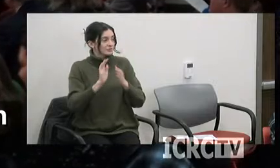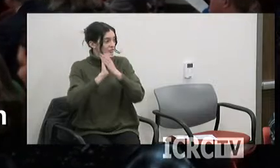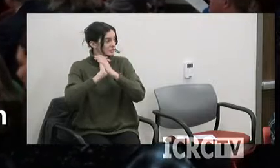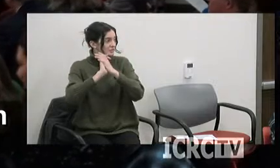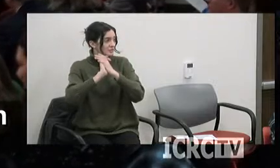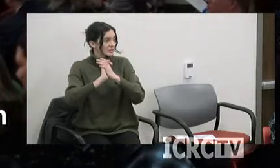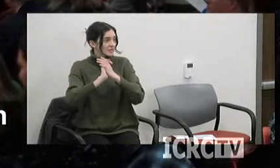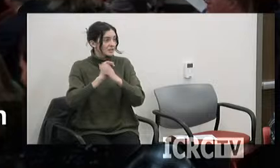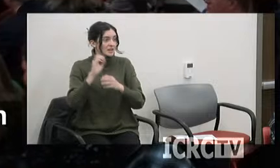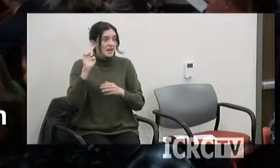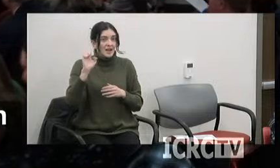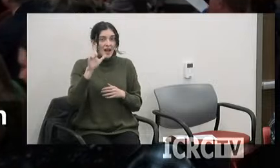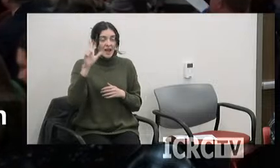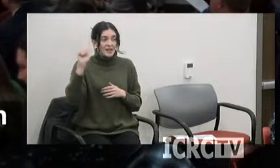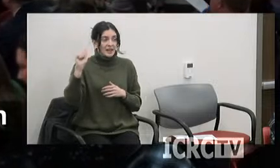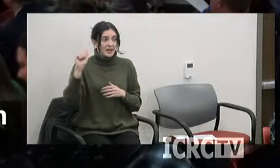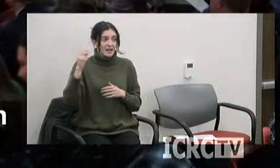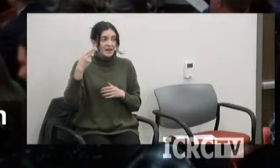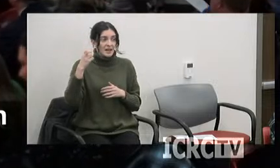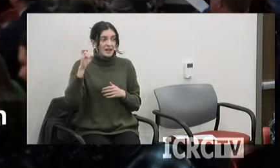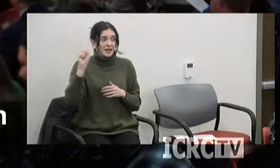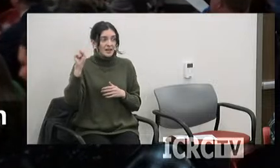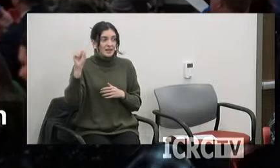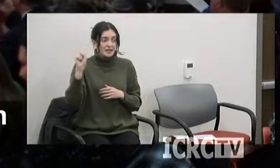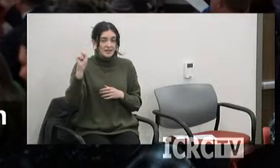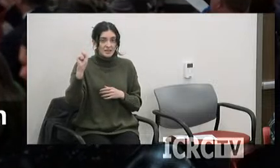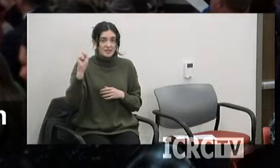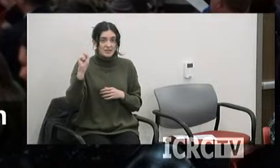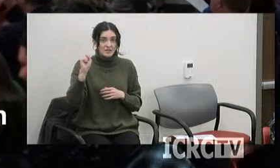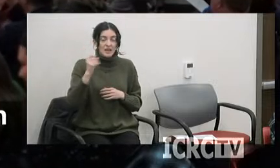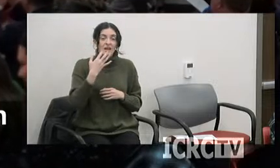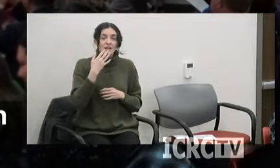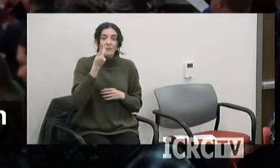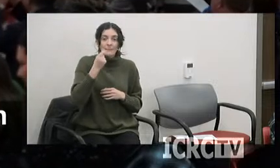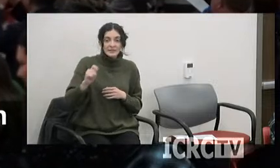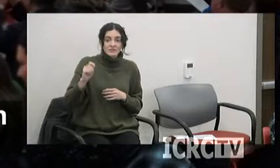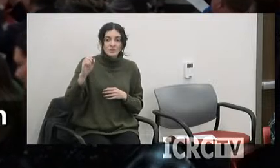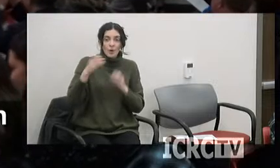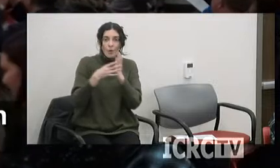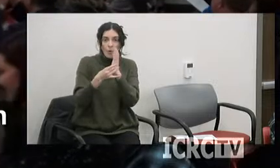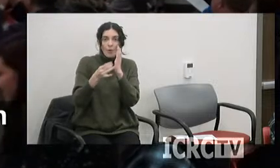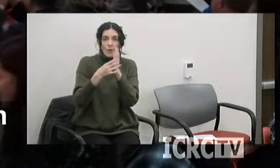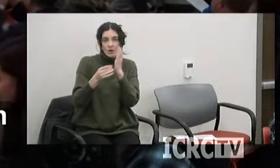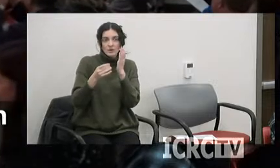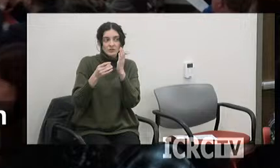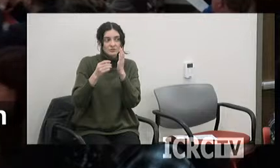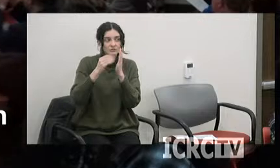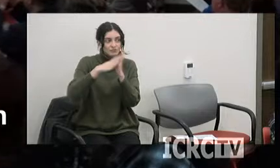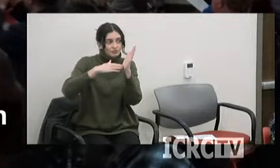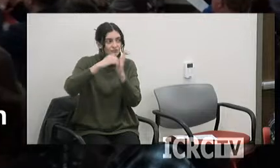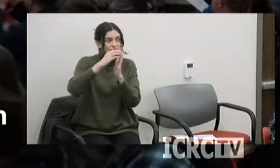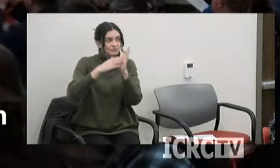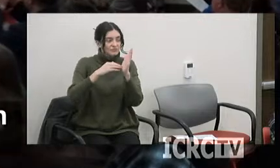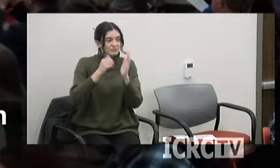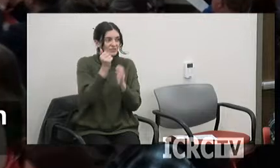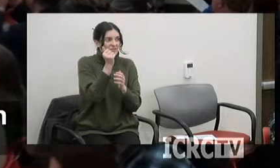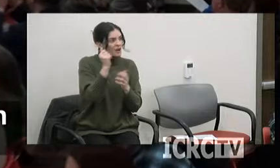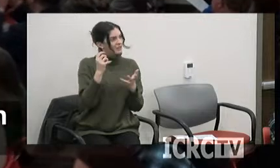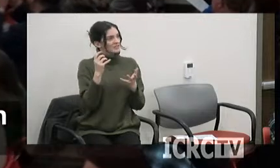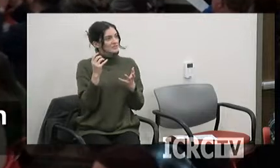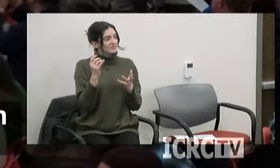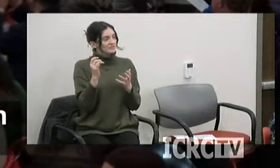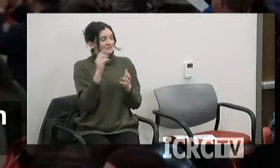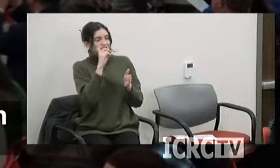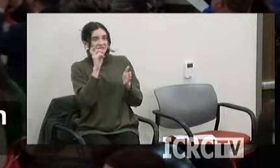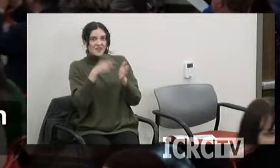We've got Ella Hess, who has a colored pencil, oil, and pastel, Rose and Thorns. Everybody standing under your artwork. Was that intentional or was that